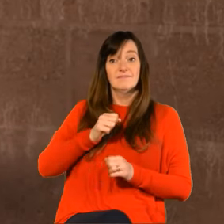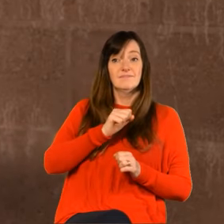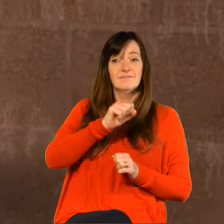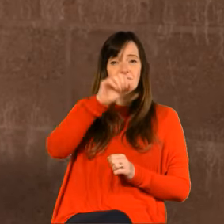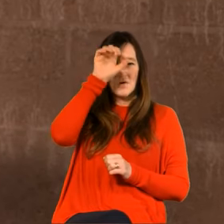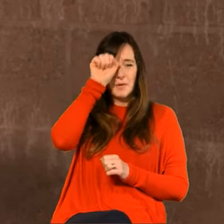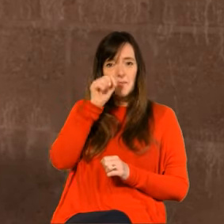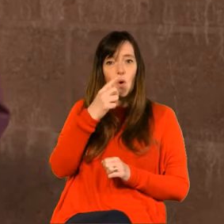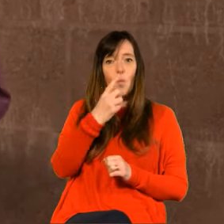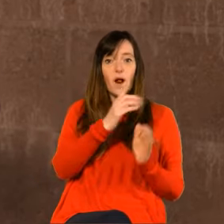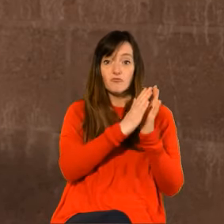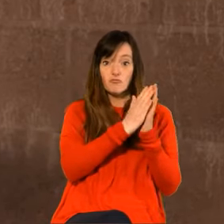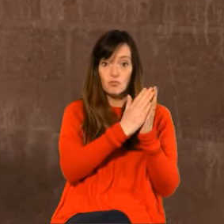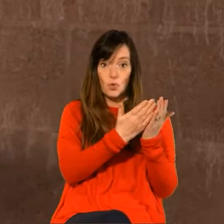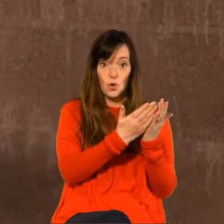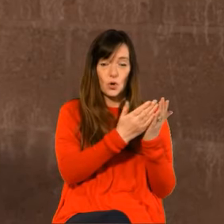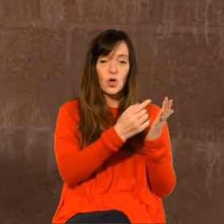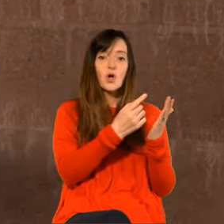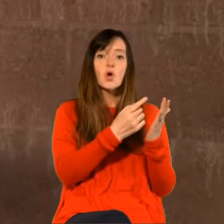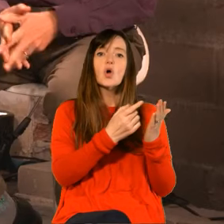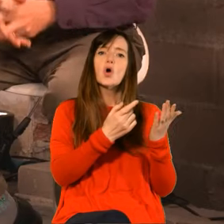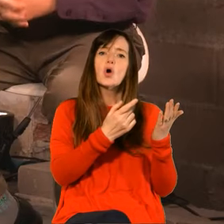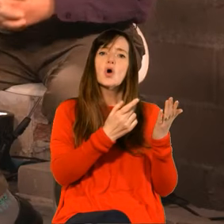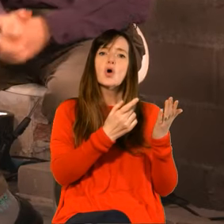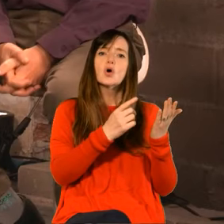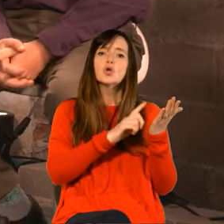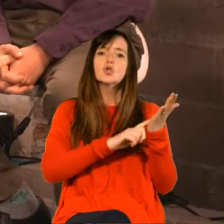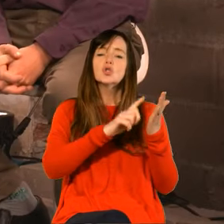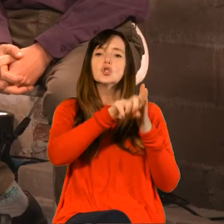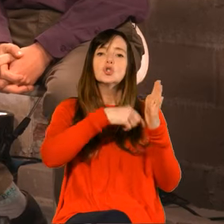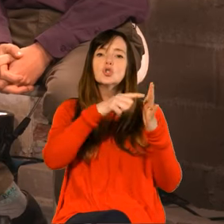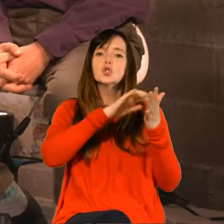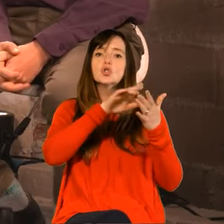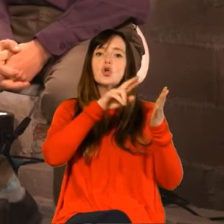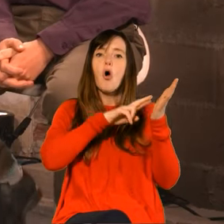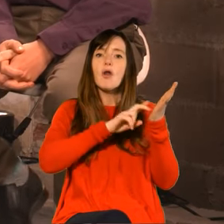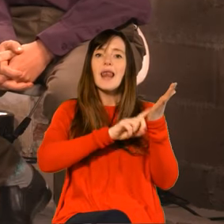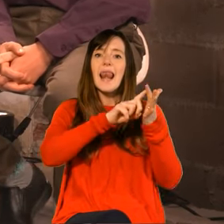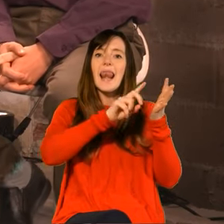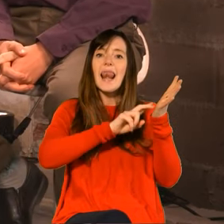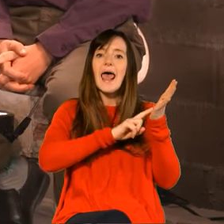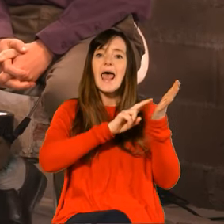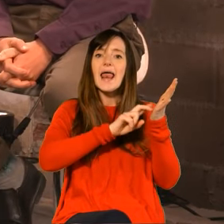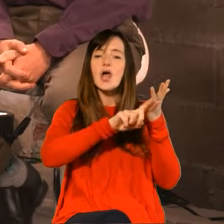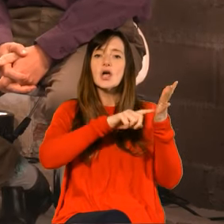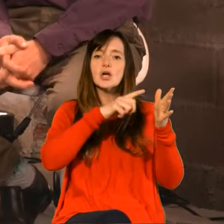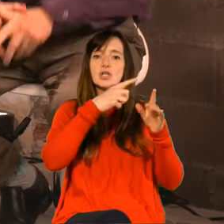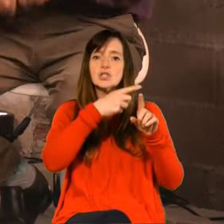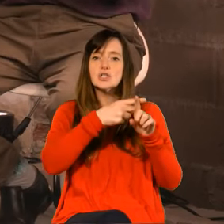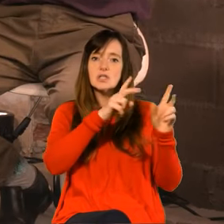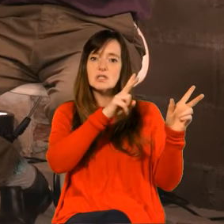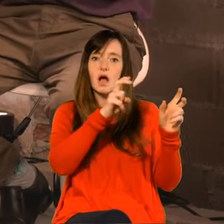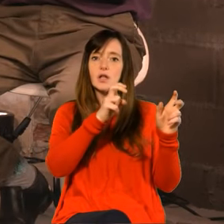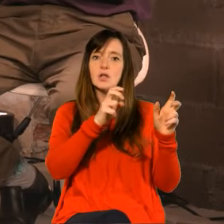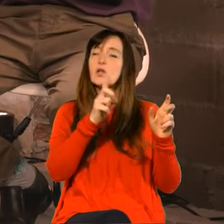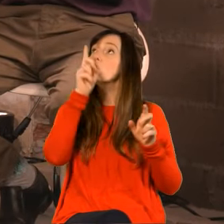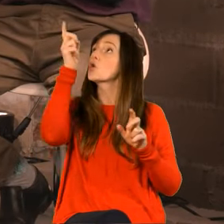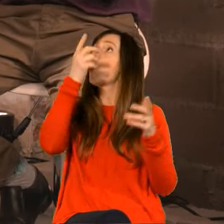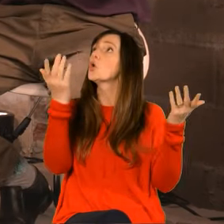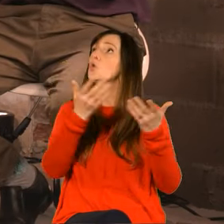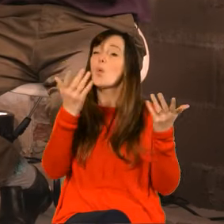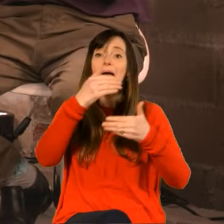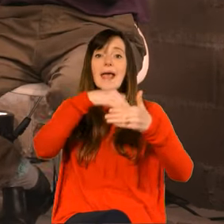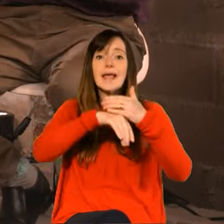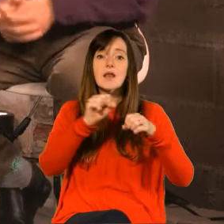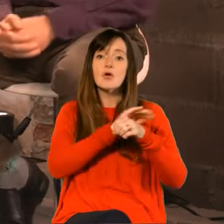Lennox's book, Where is God in a Coronavirus World? John Piper, Tom Wright have written on that as well. So I start with those because it's